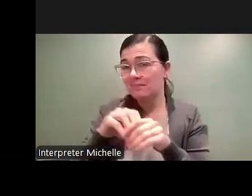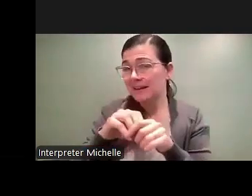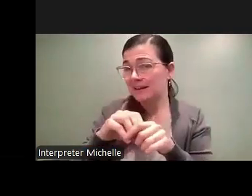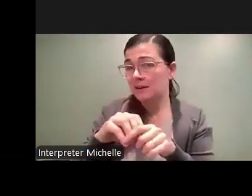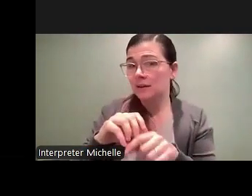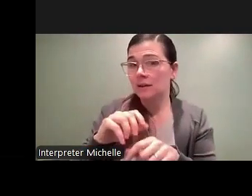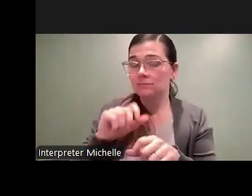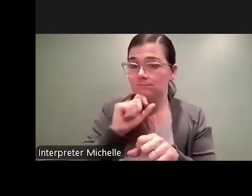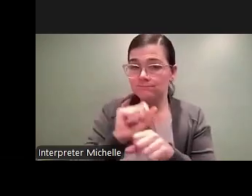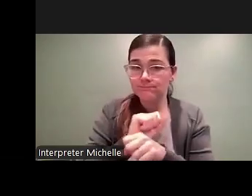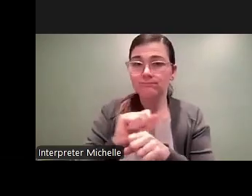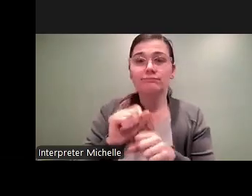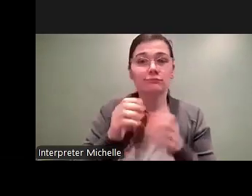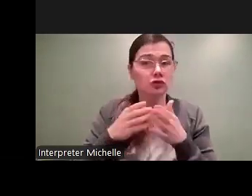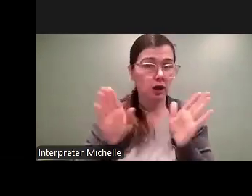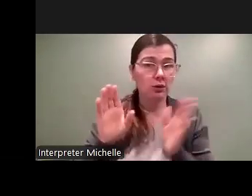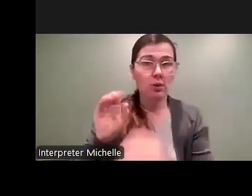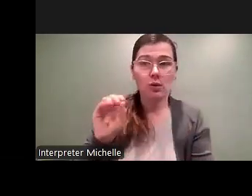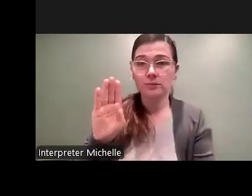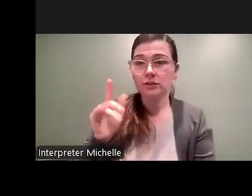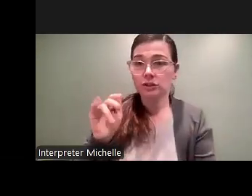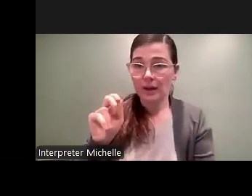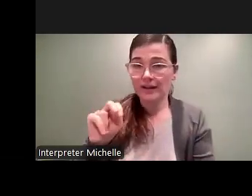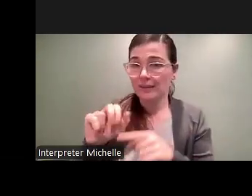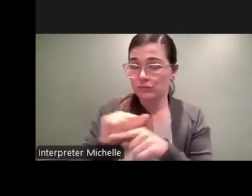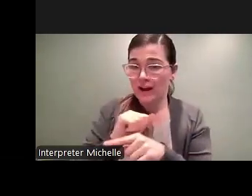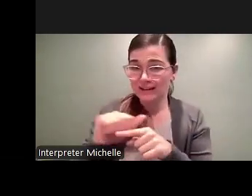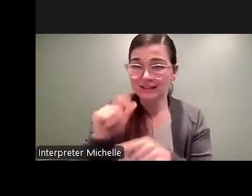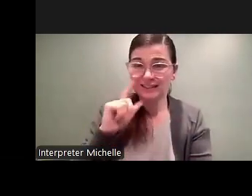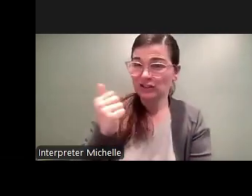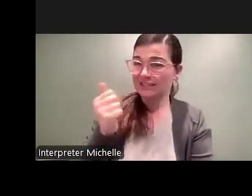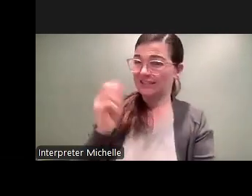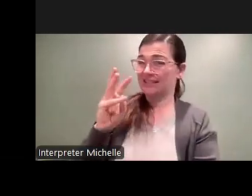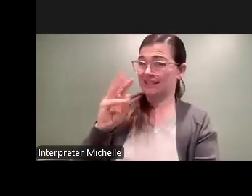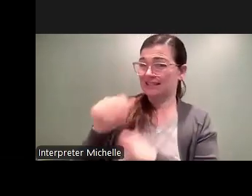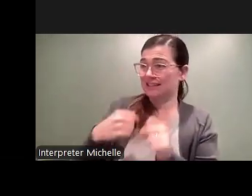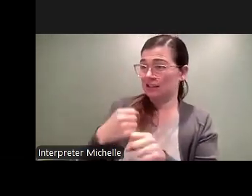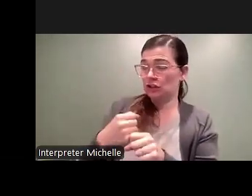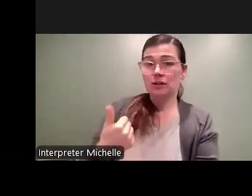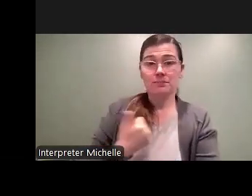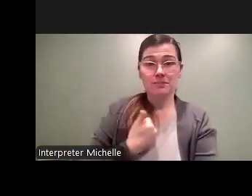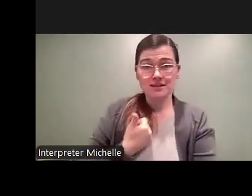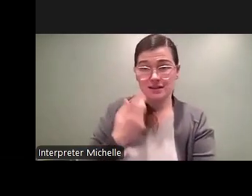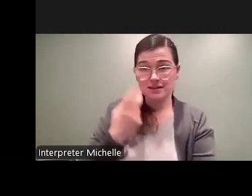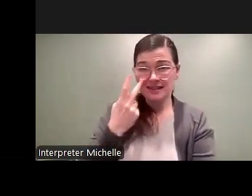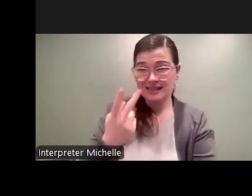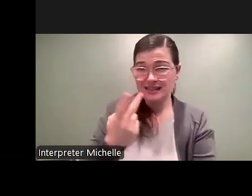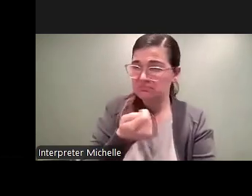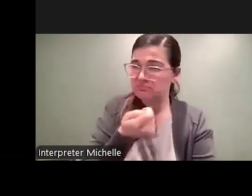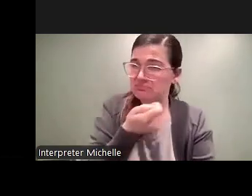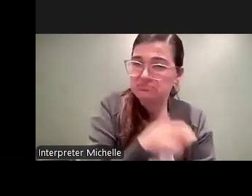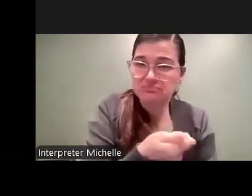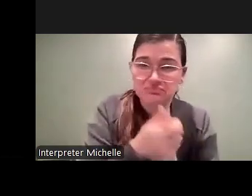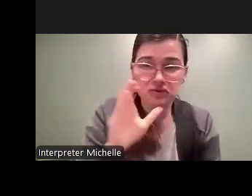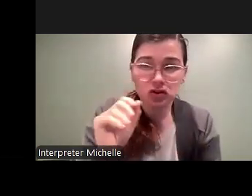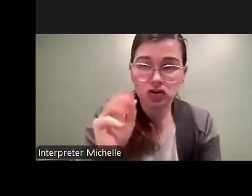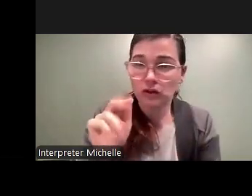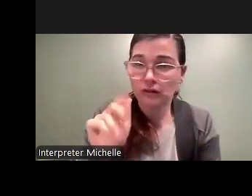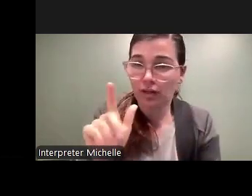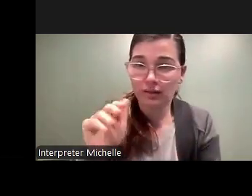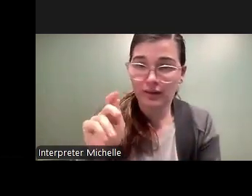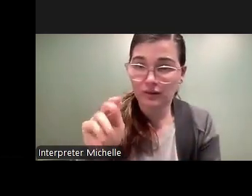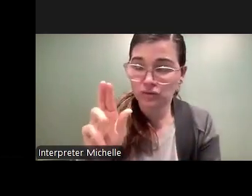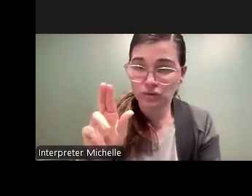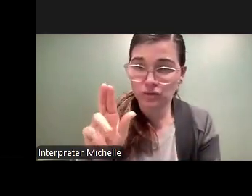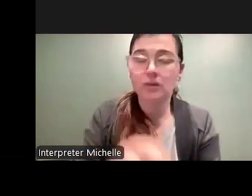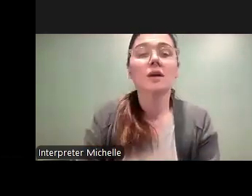as a general OBGYN, and I have seen very little cervical cancer. But abnormal bleeding is